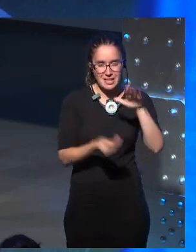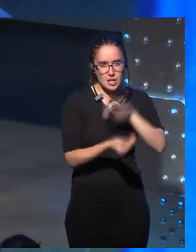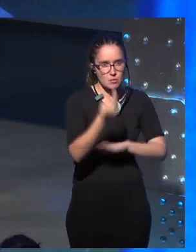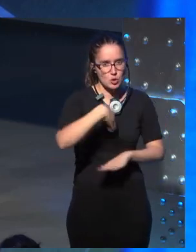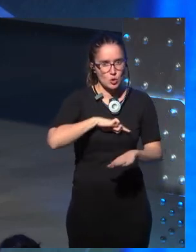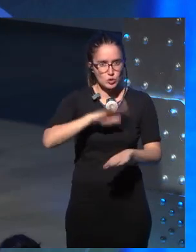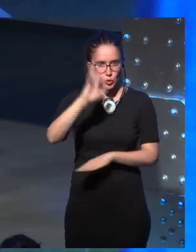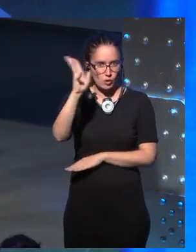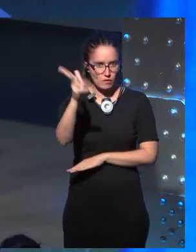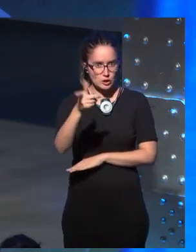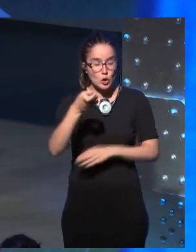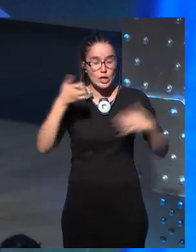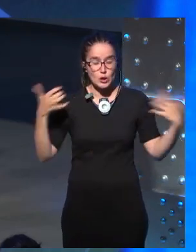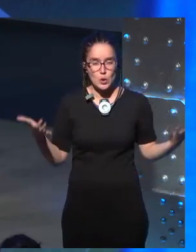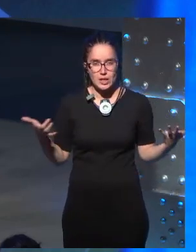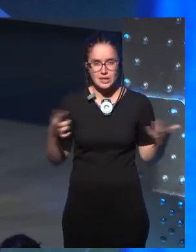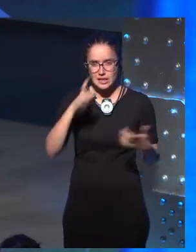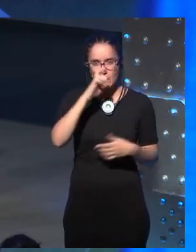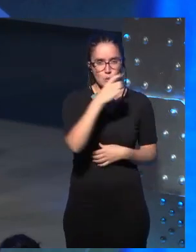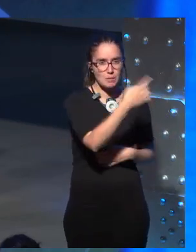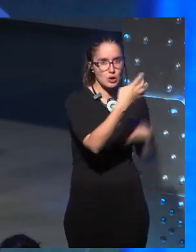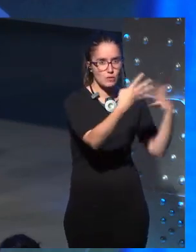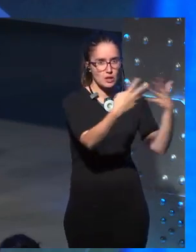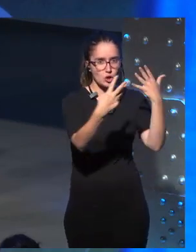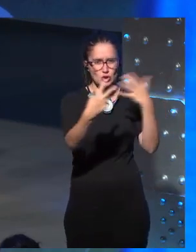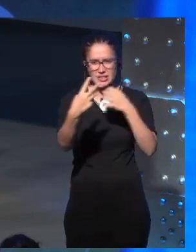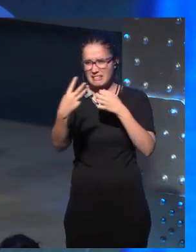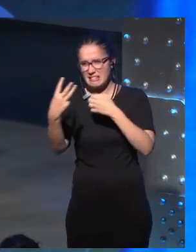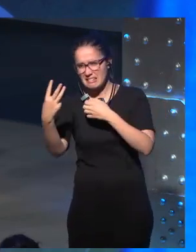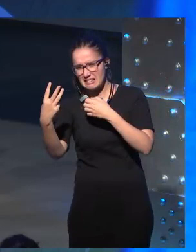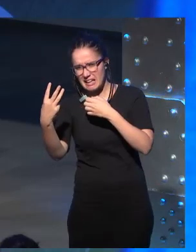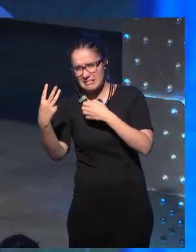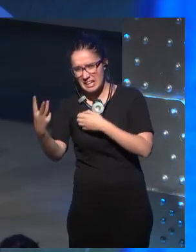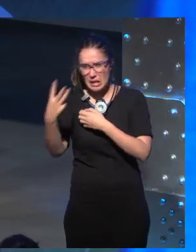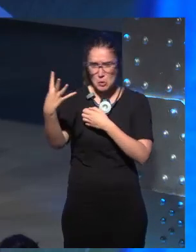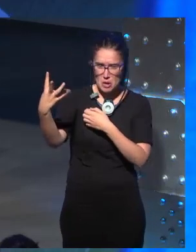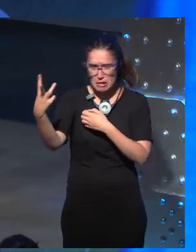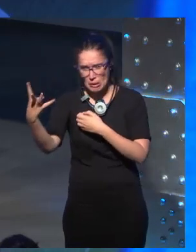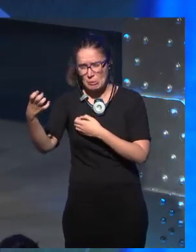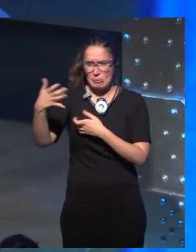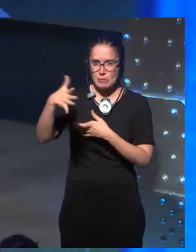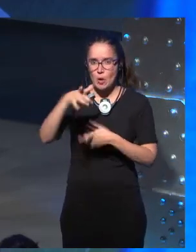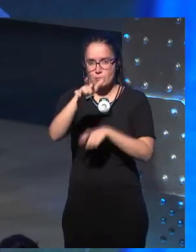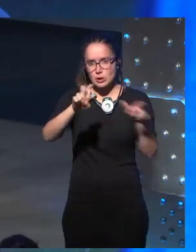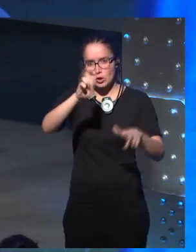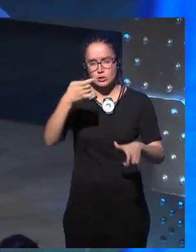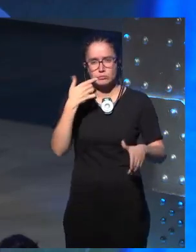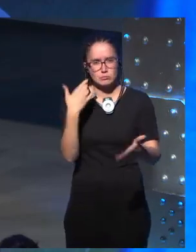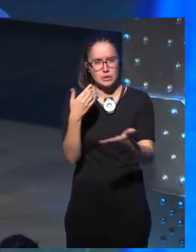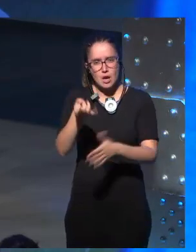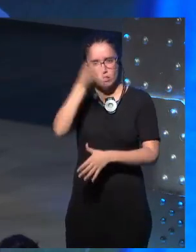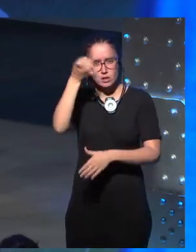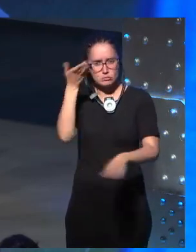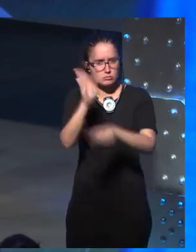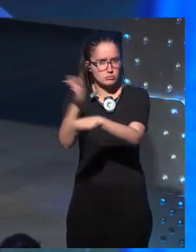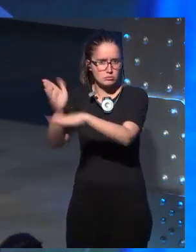Now, since 1983 or 4, I don't remember, others have come up with other ideas about the